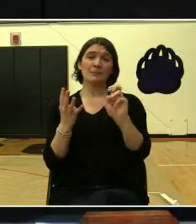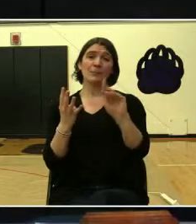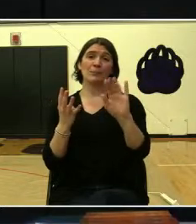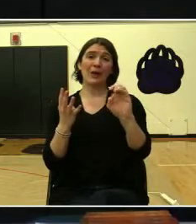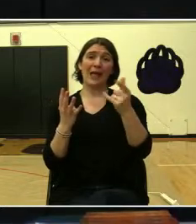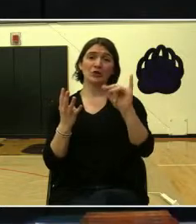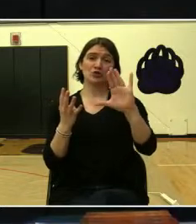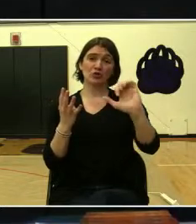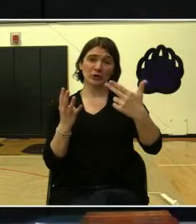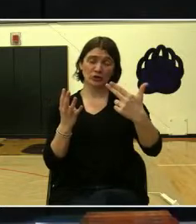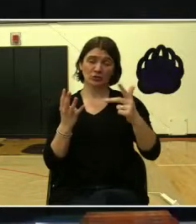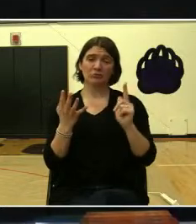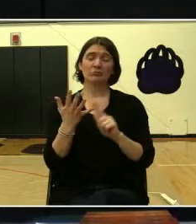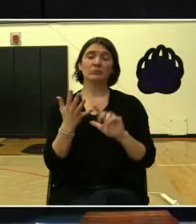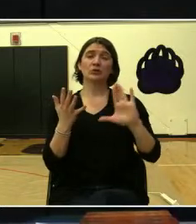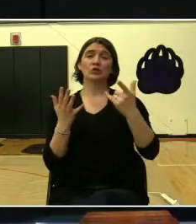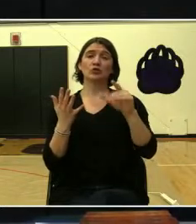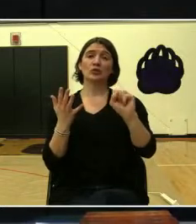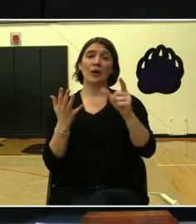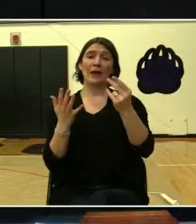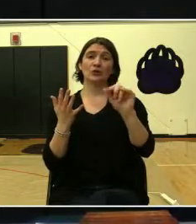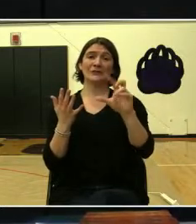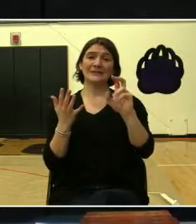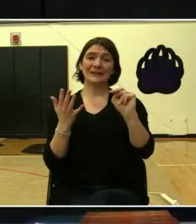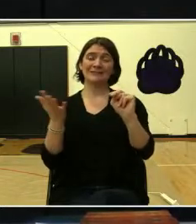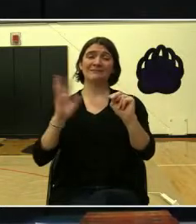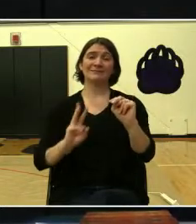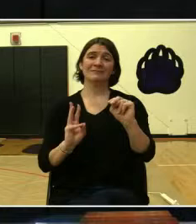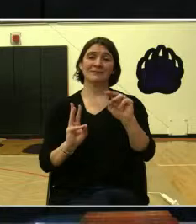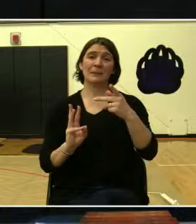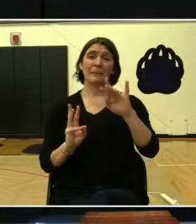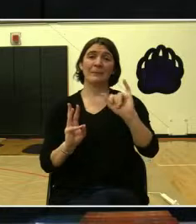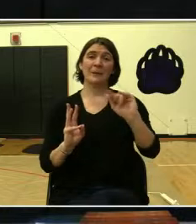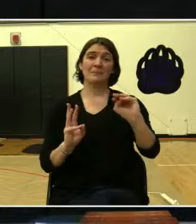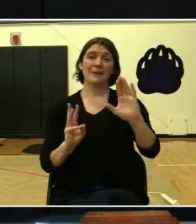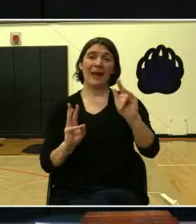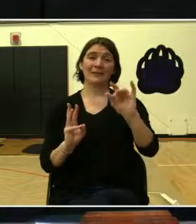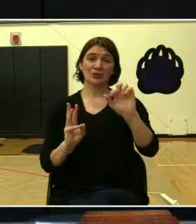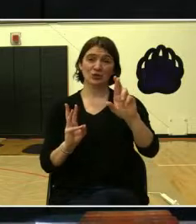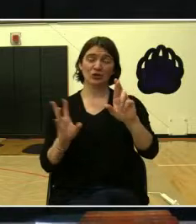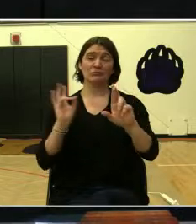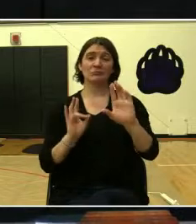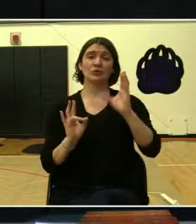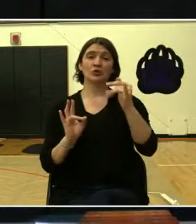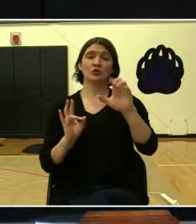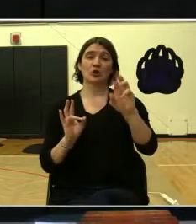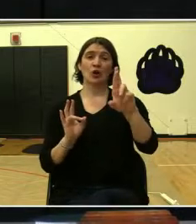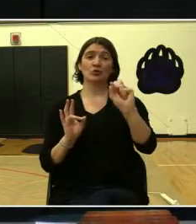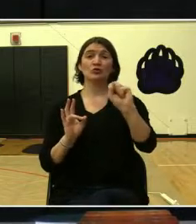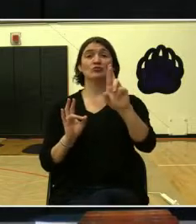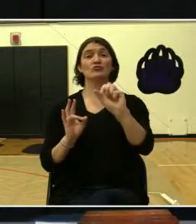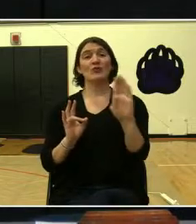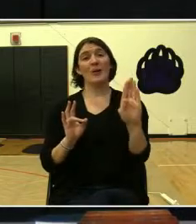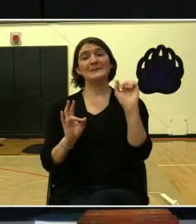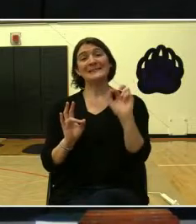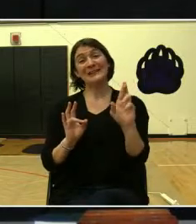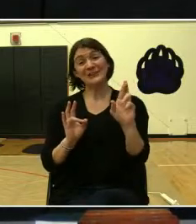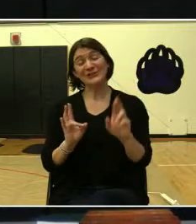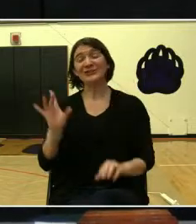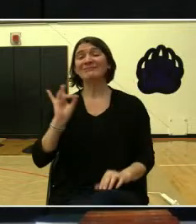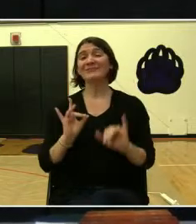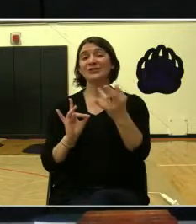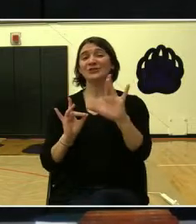Eldridge Charles Henderson Peggy mallister Charles Rob Senor Jerry